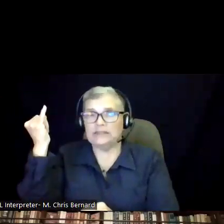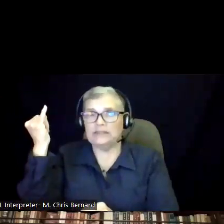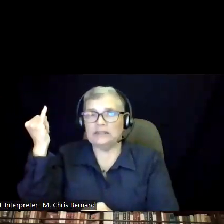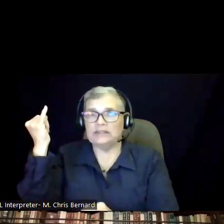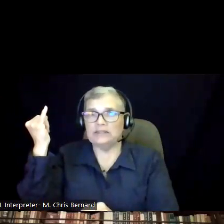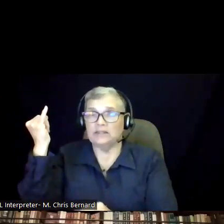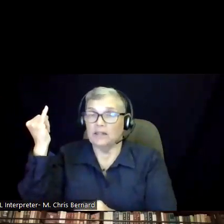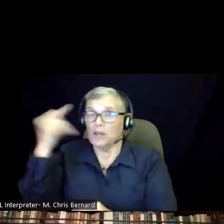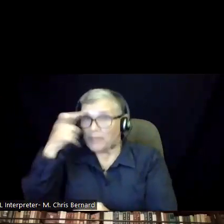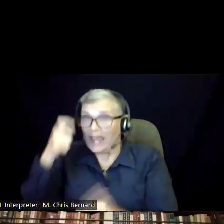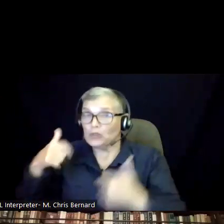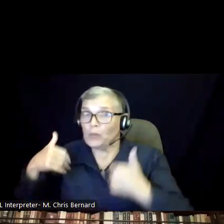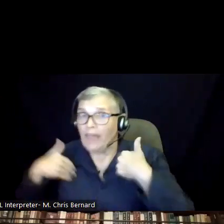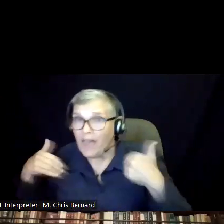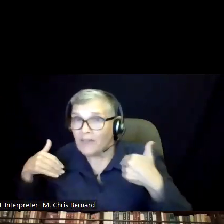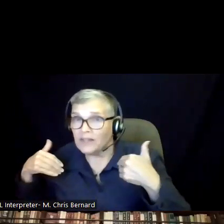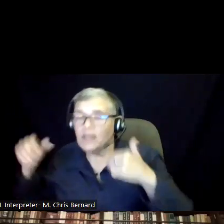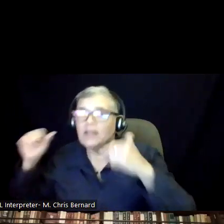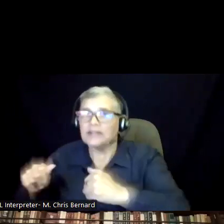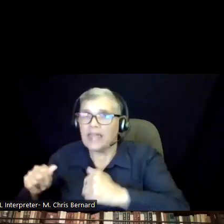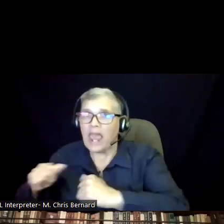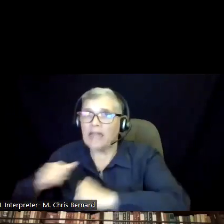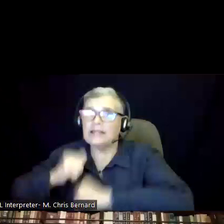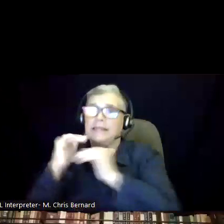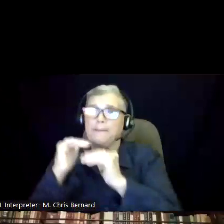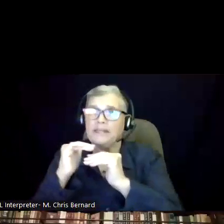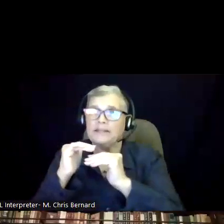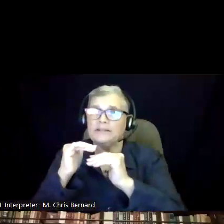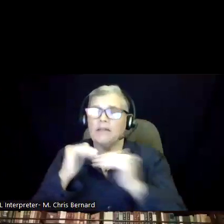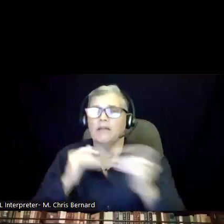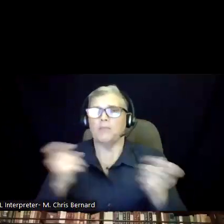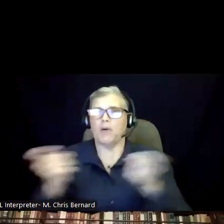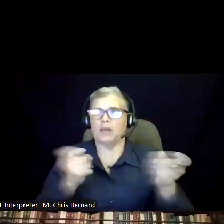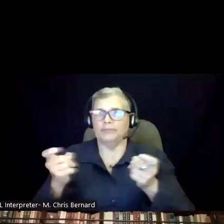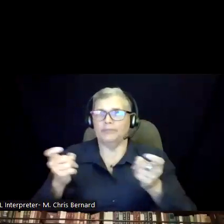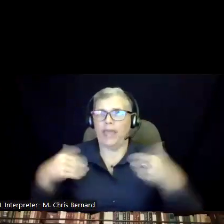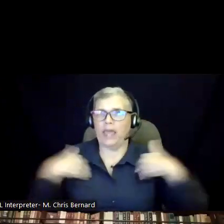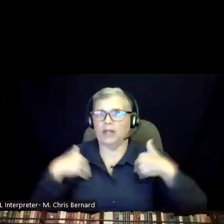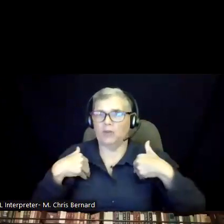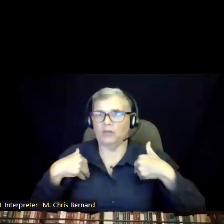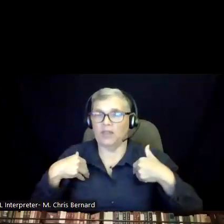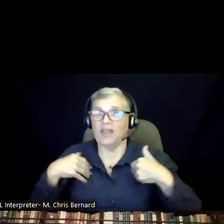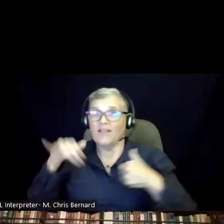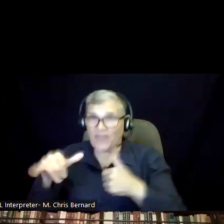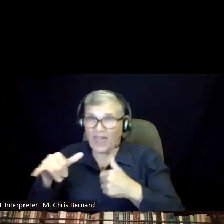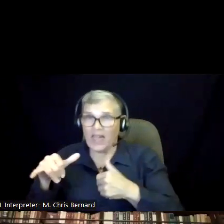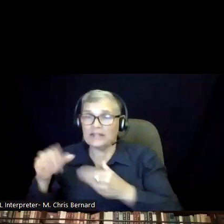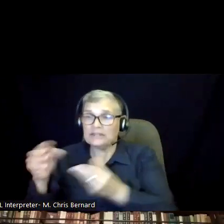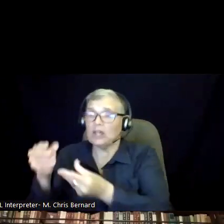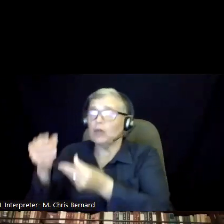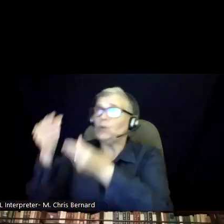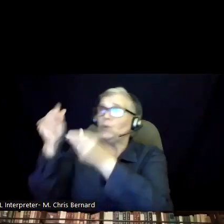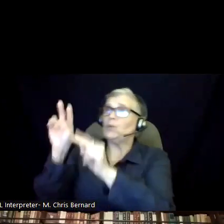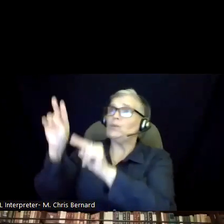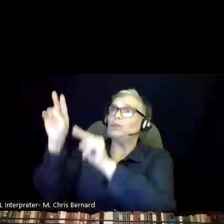affects the formulation or implementation of wildlife policy. That the North American model is held up as sacrosanct